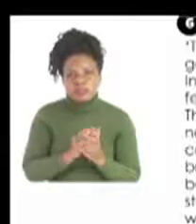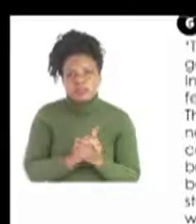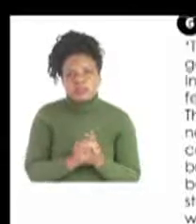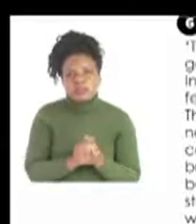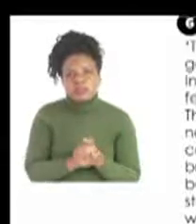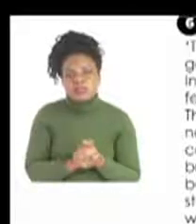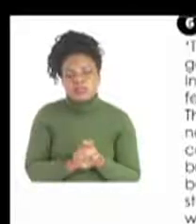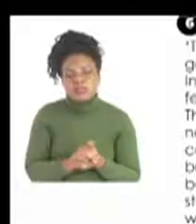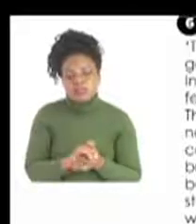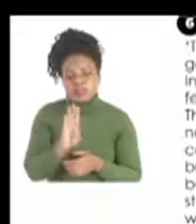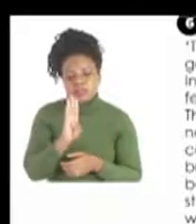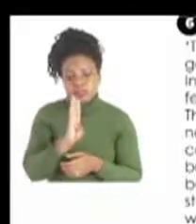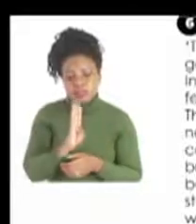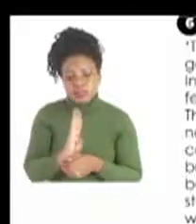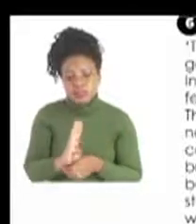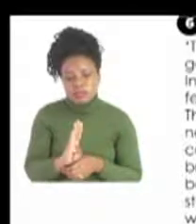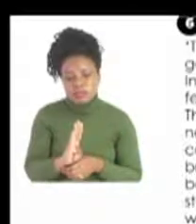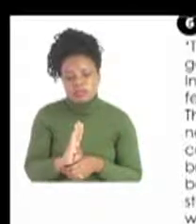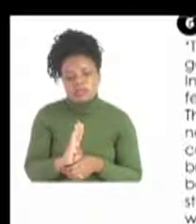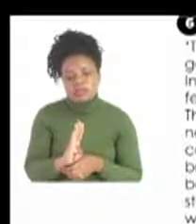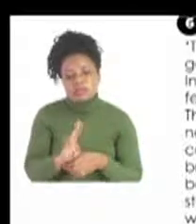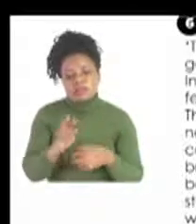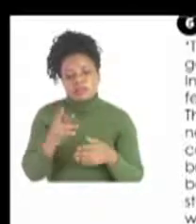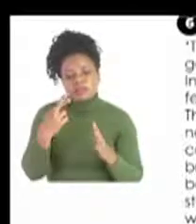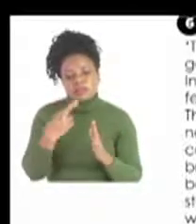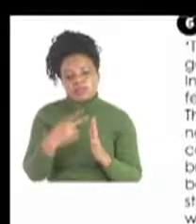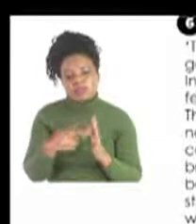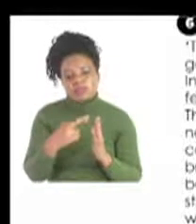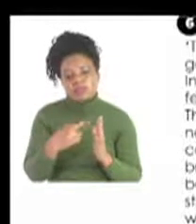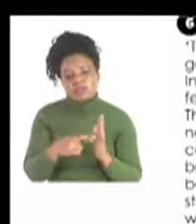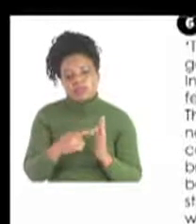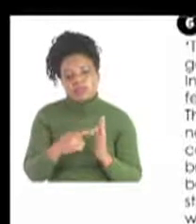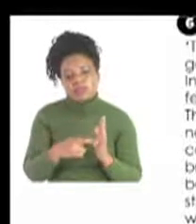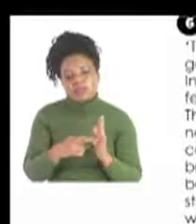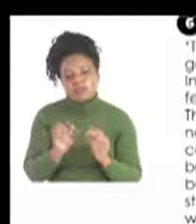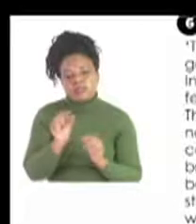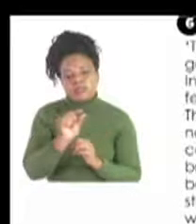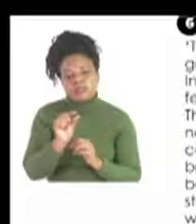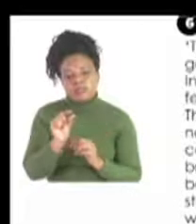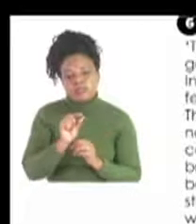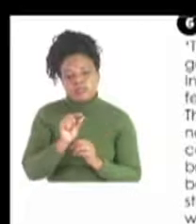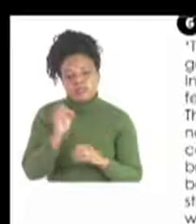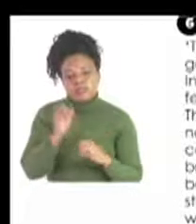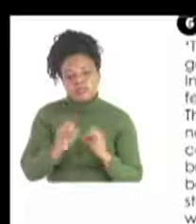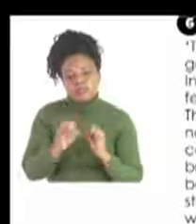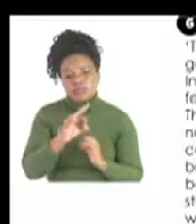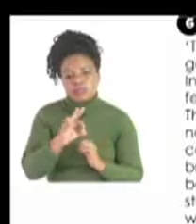B, what is the plural rule for these words?